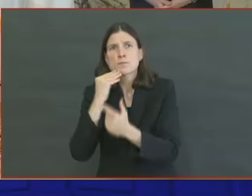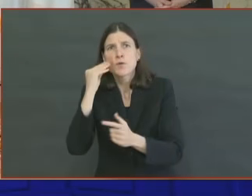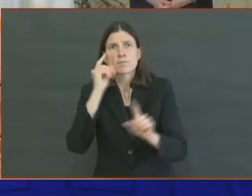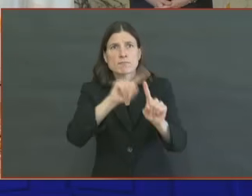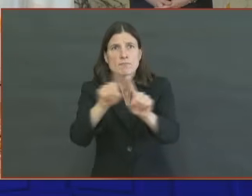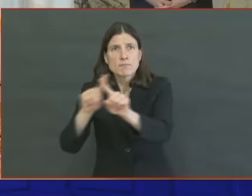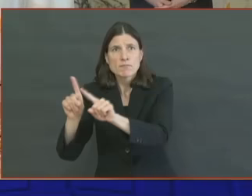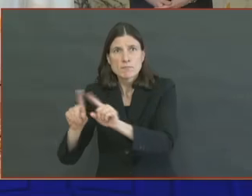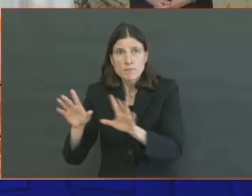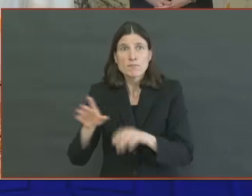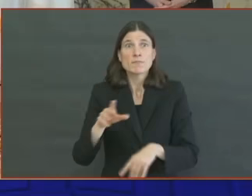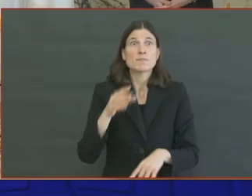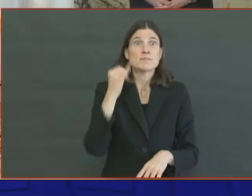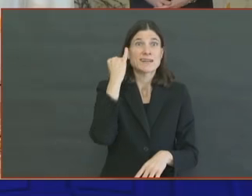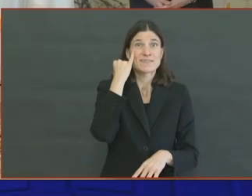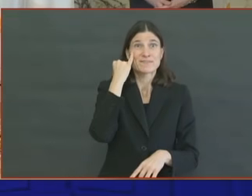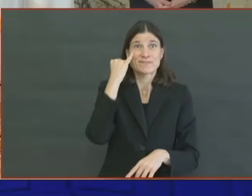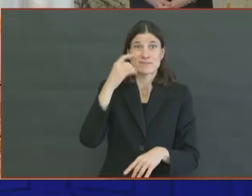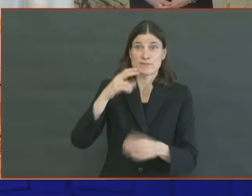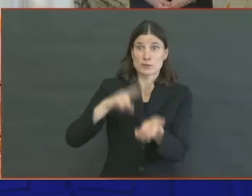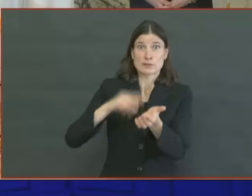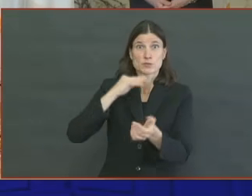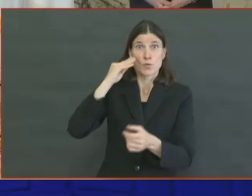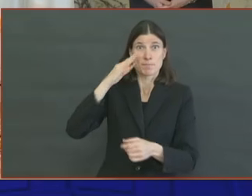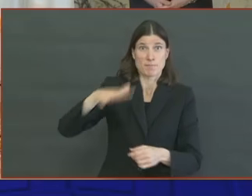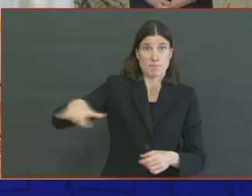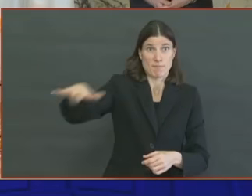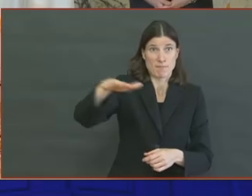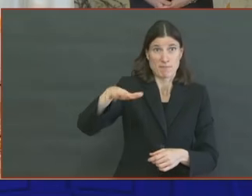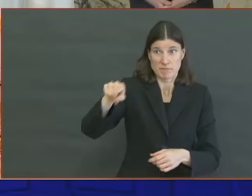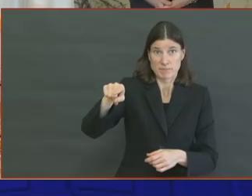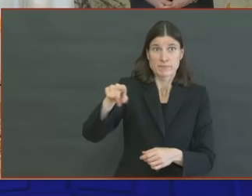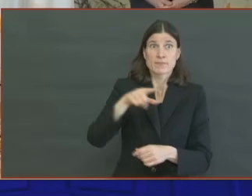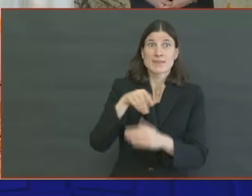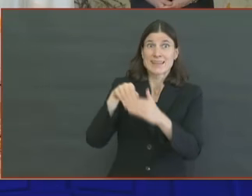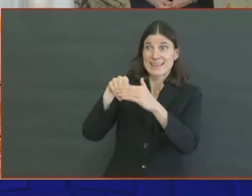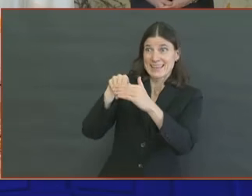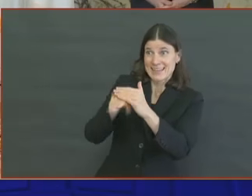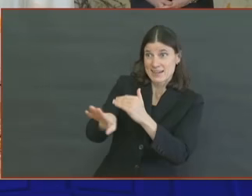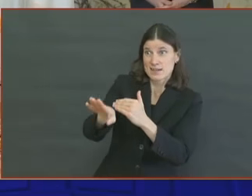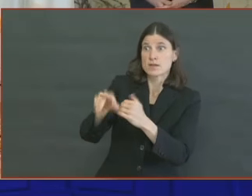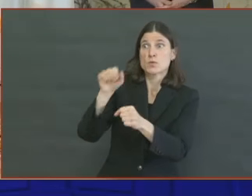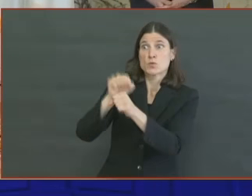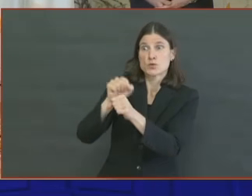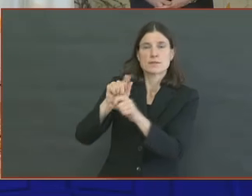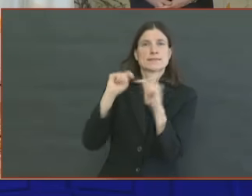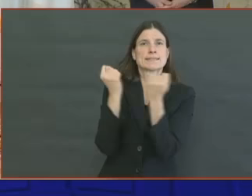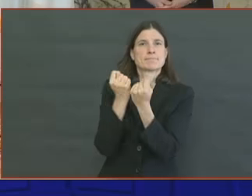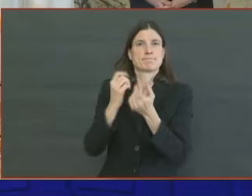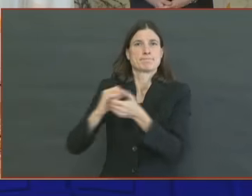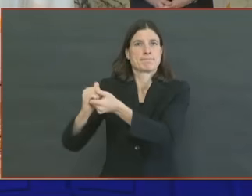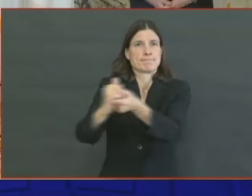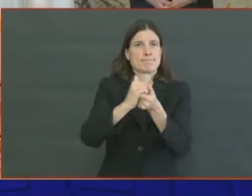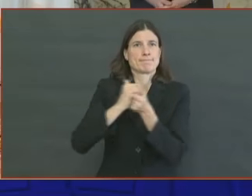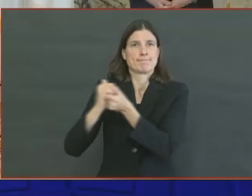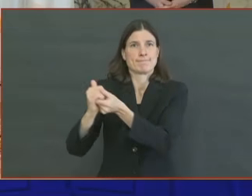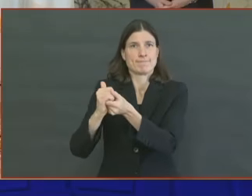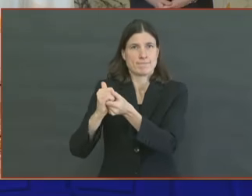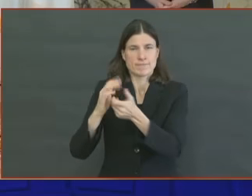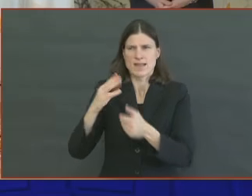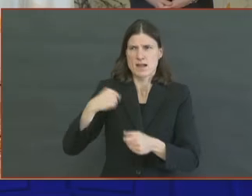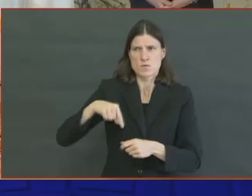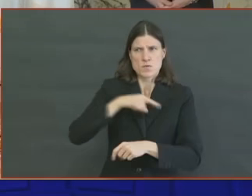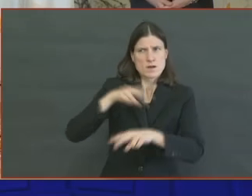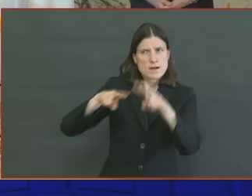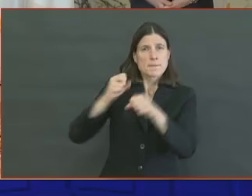an environment that we are working as a team to ensure has the infection control measures and the personal